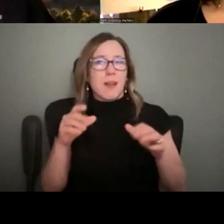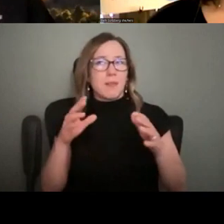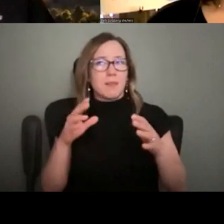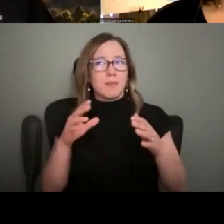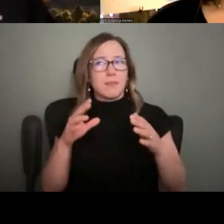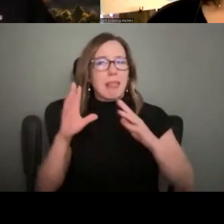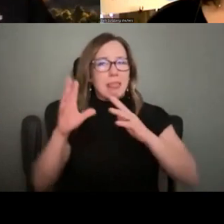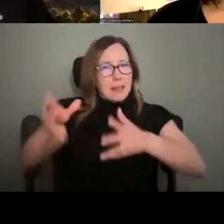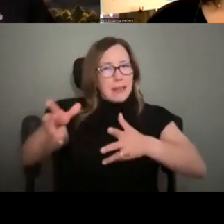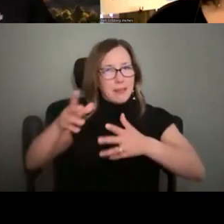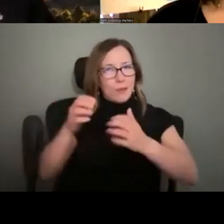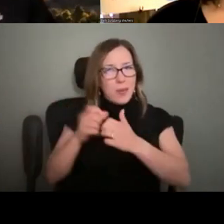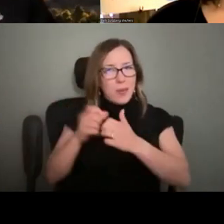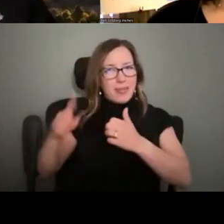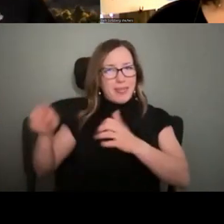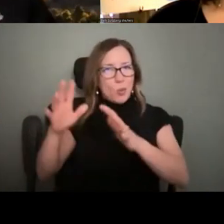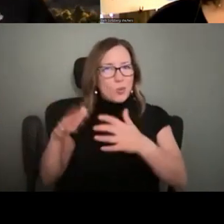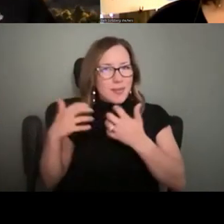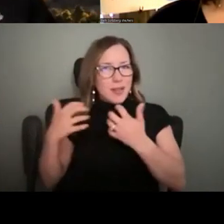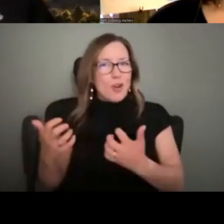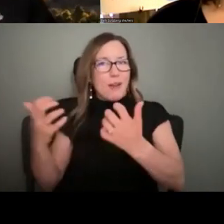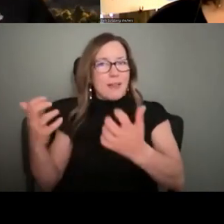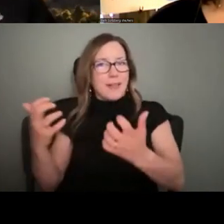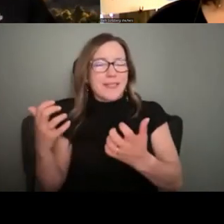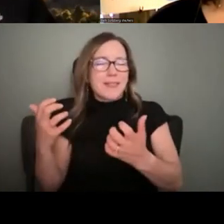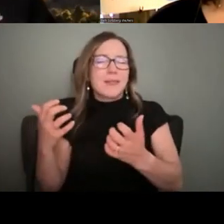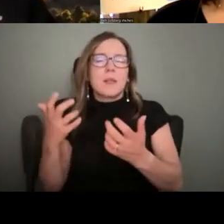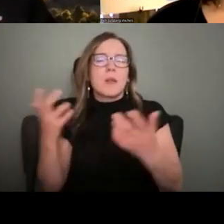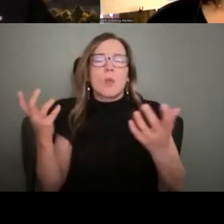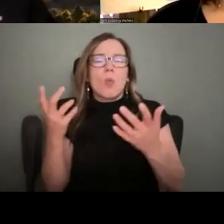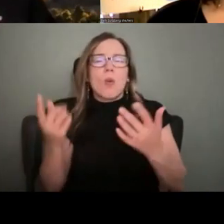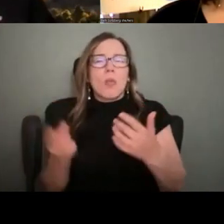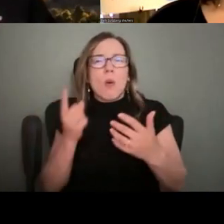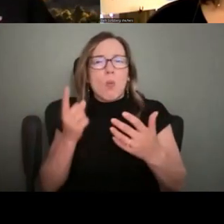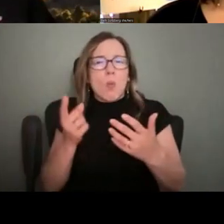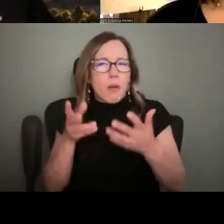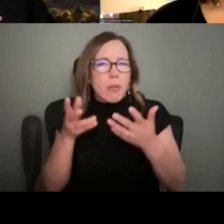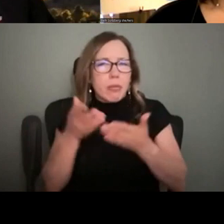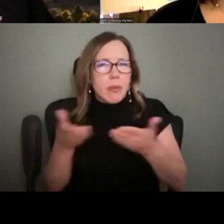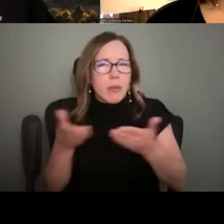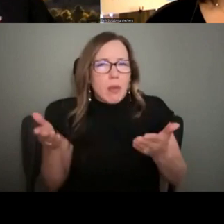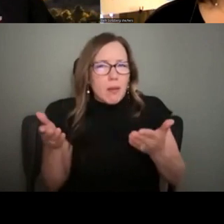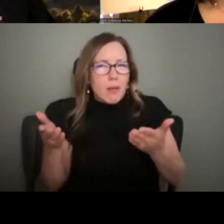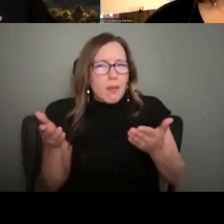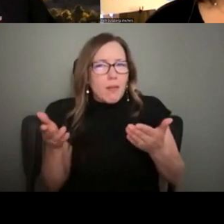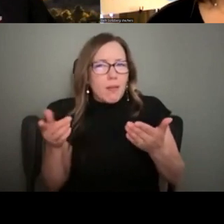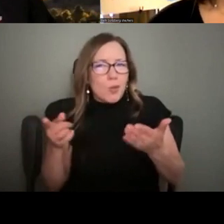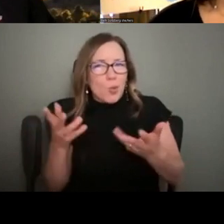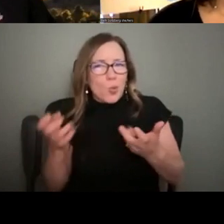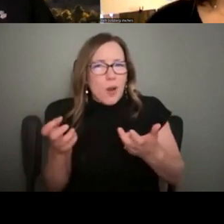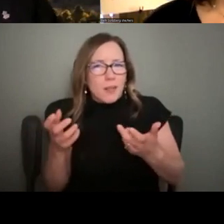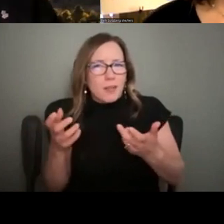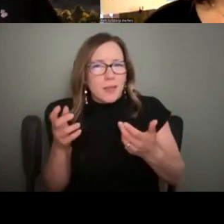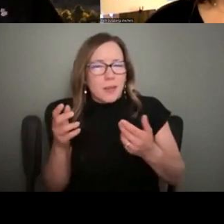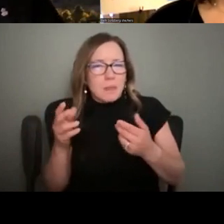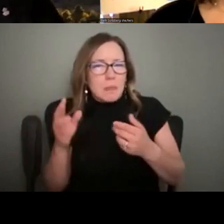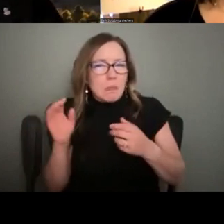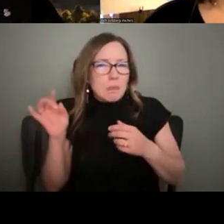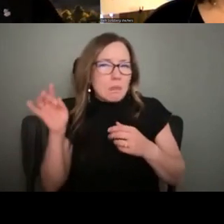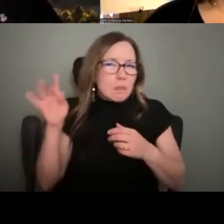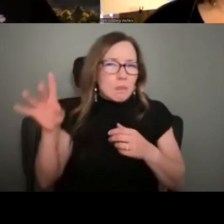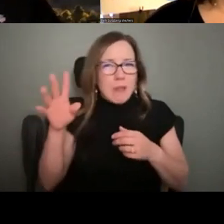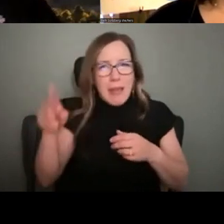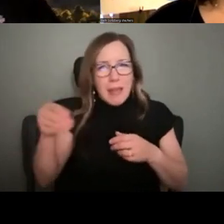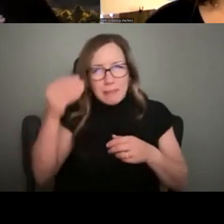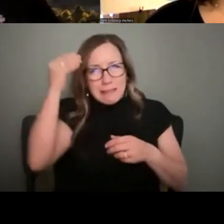audience today, what would that one thing be that you would really like to impart? And